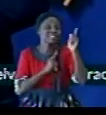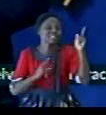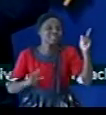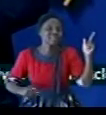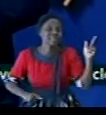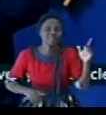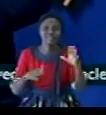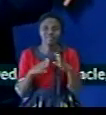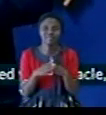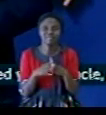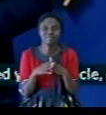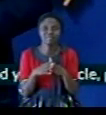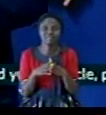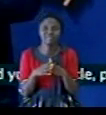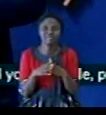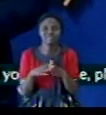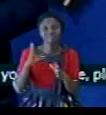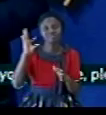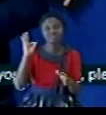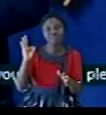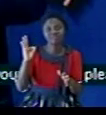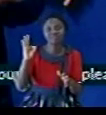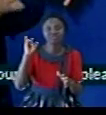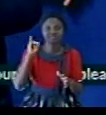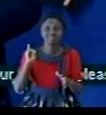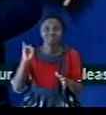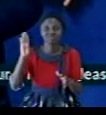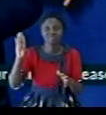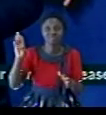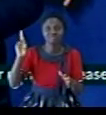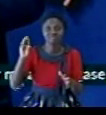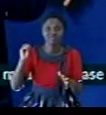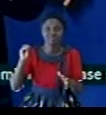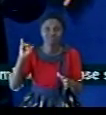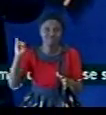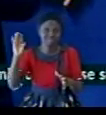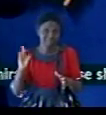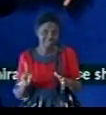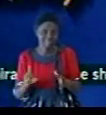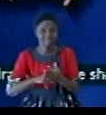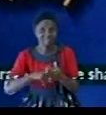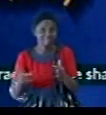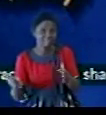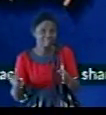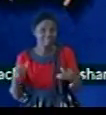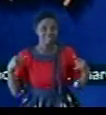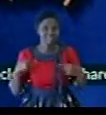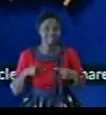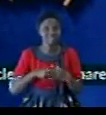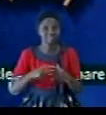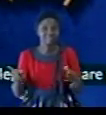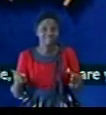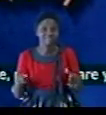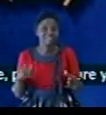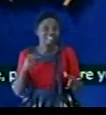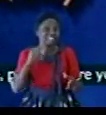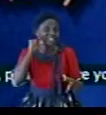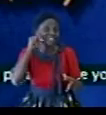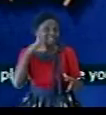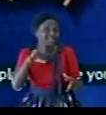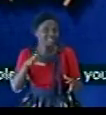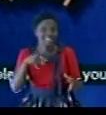Lord. Fibroid disappeared with the pain. And the lady said, it's like a magic. That is